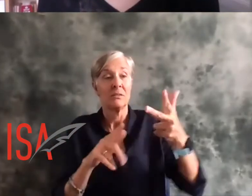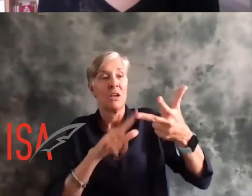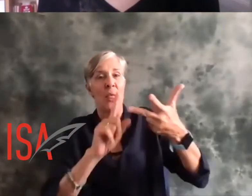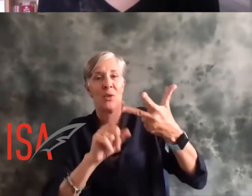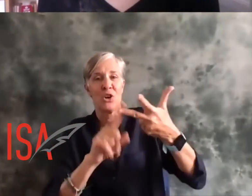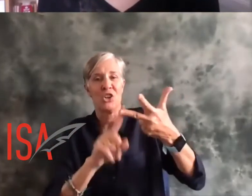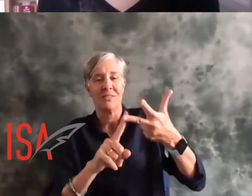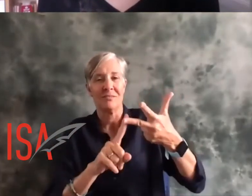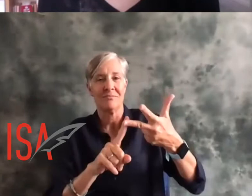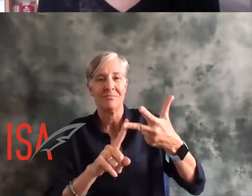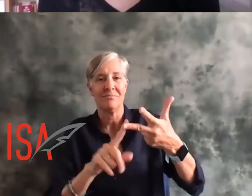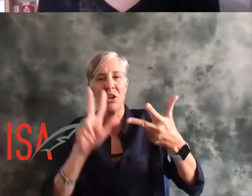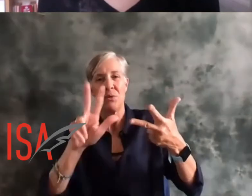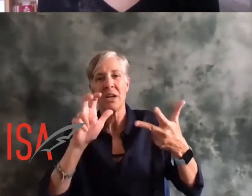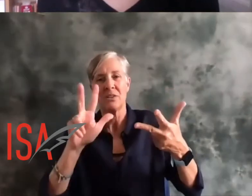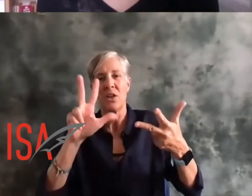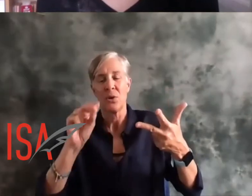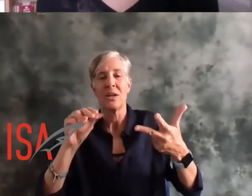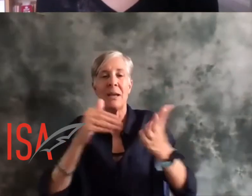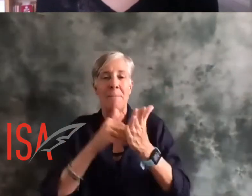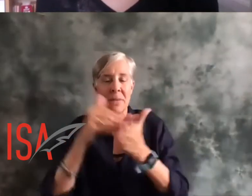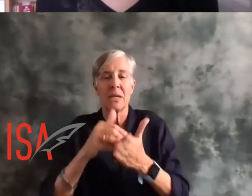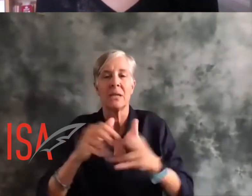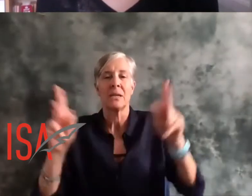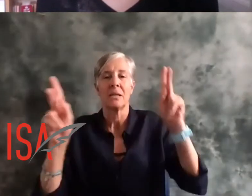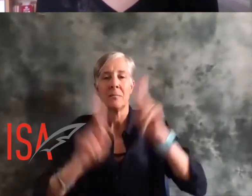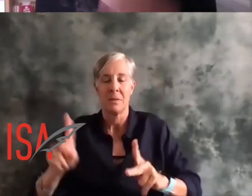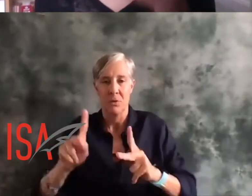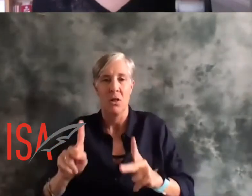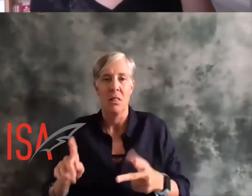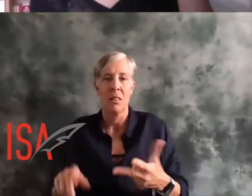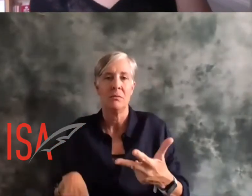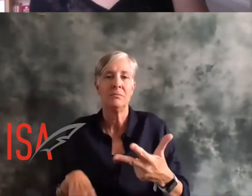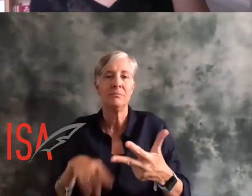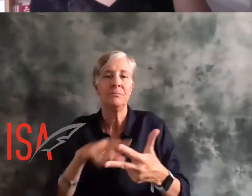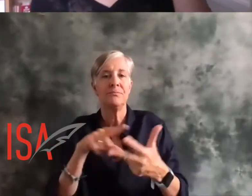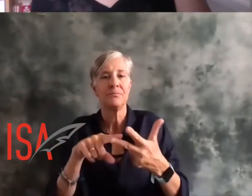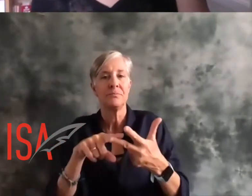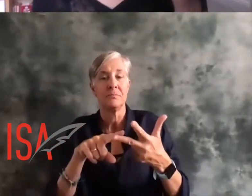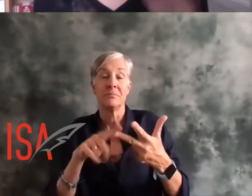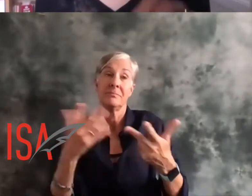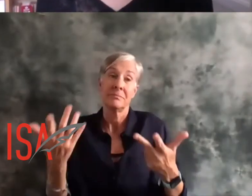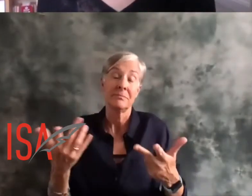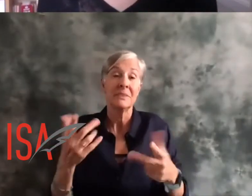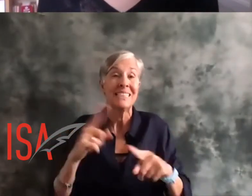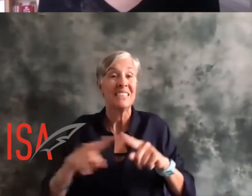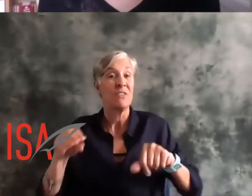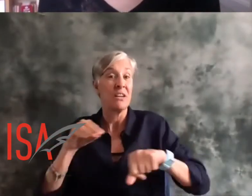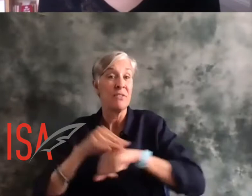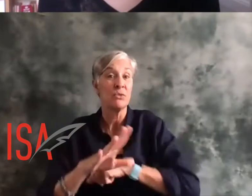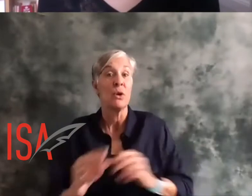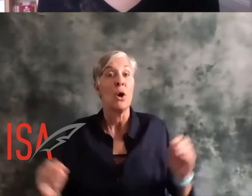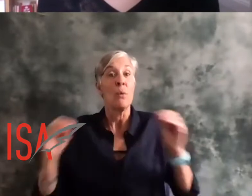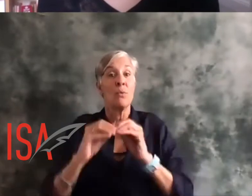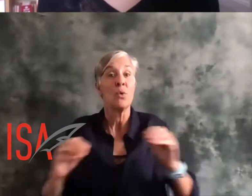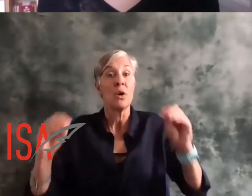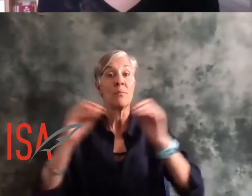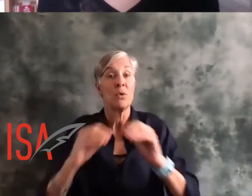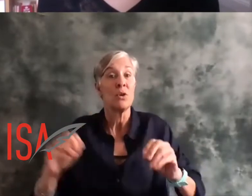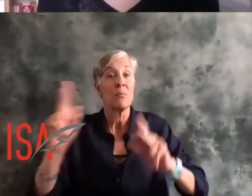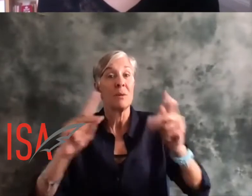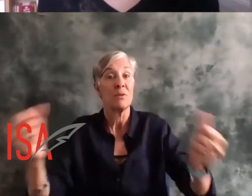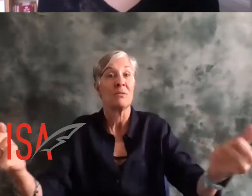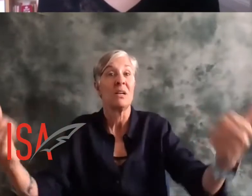about 330 million people. Now, it's a difference of that influence, but as more and more people come in, as